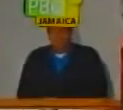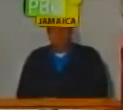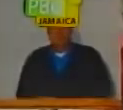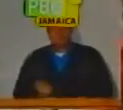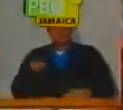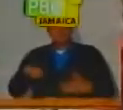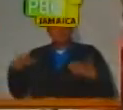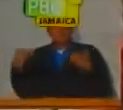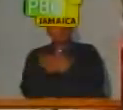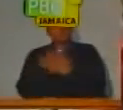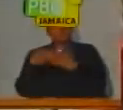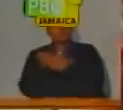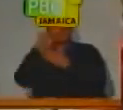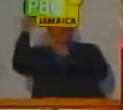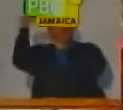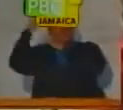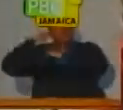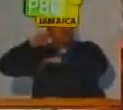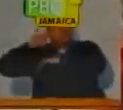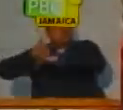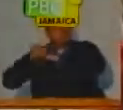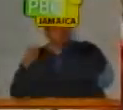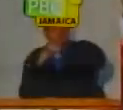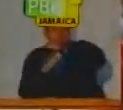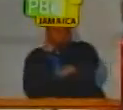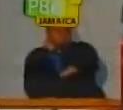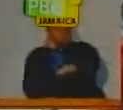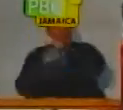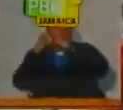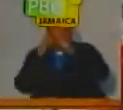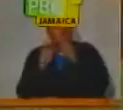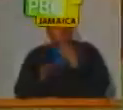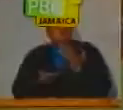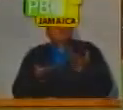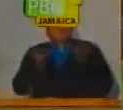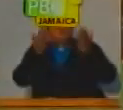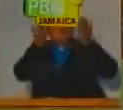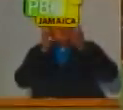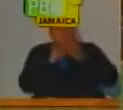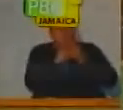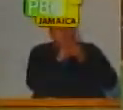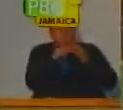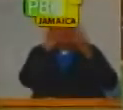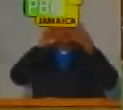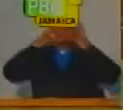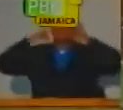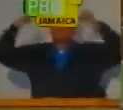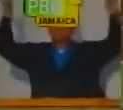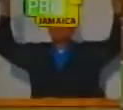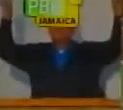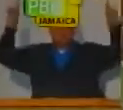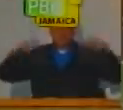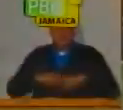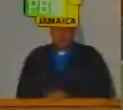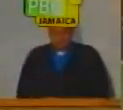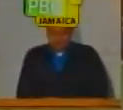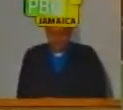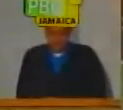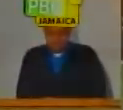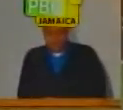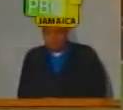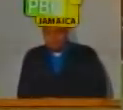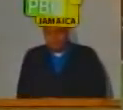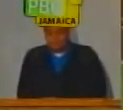It is this new hope that forms the foundation for building a partnership for prosperity. We